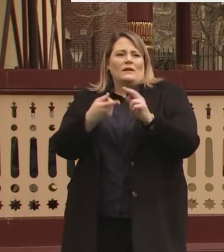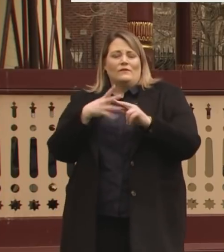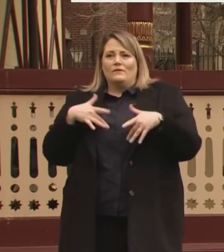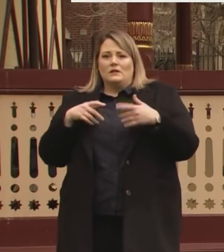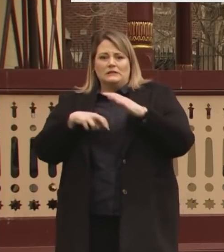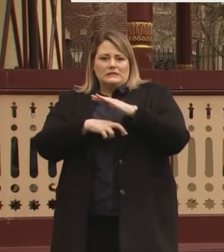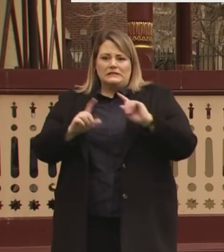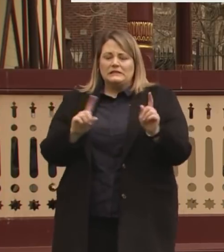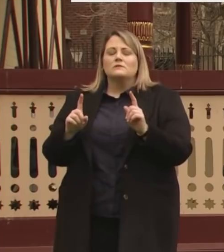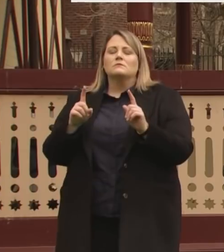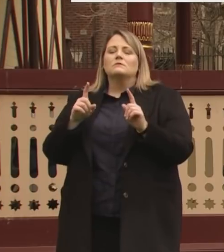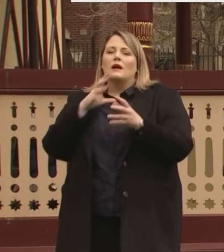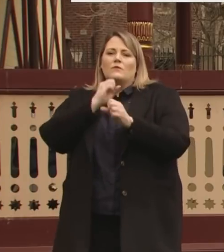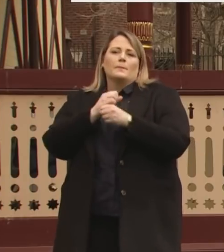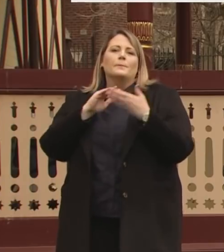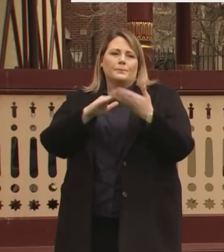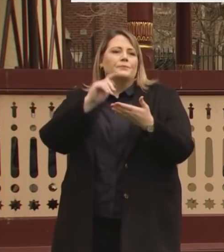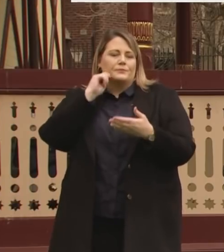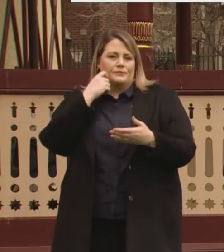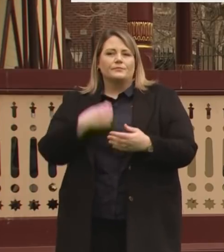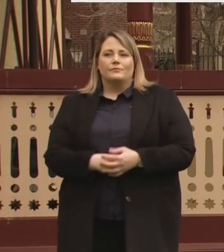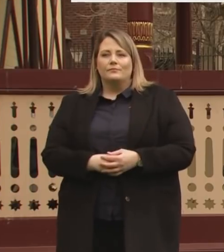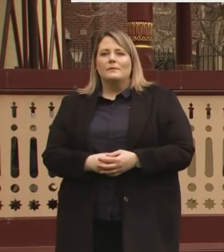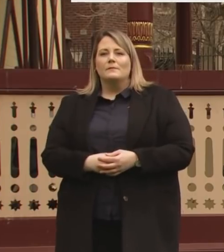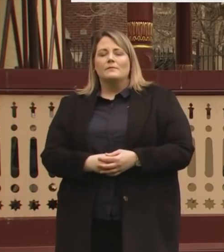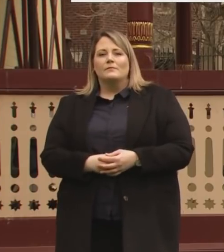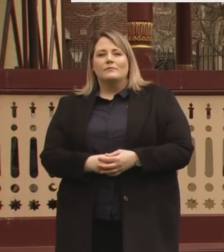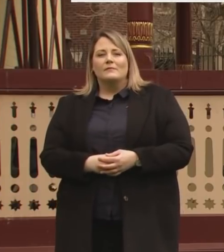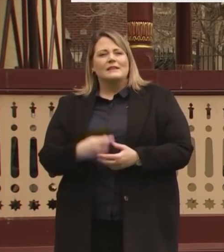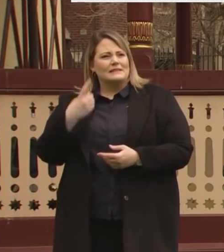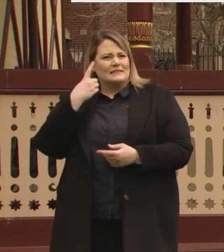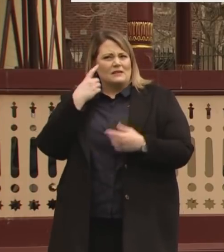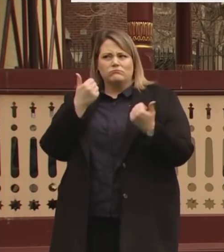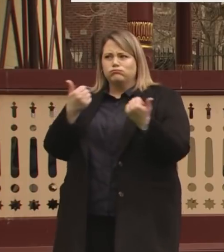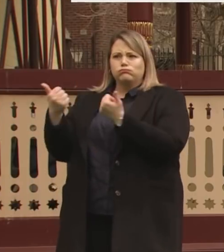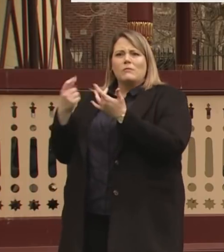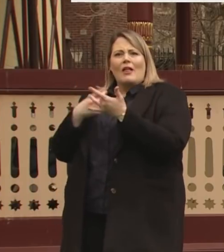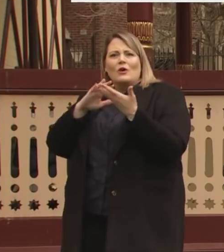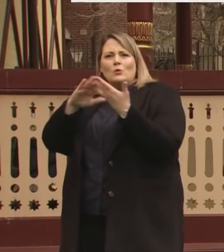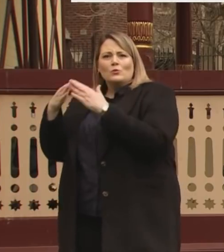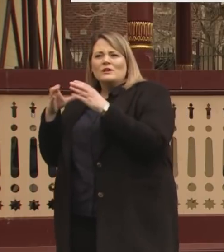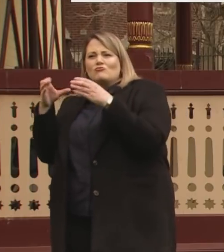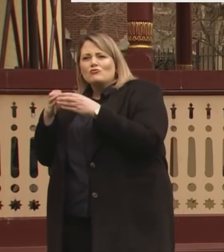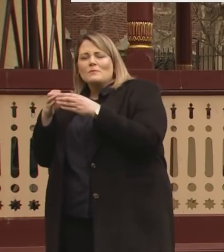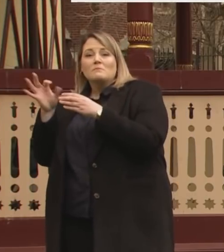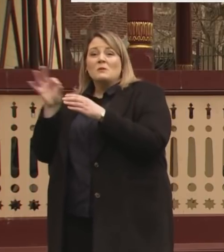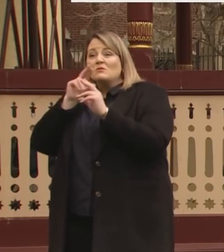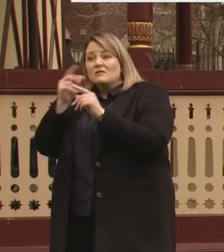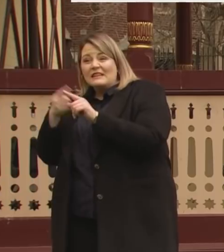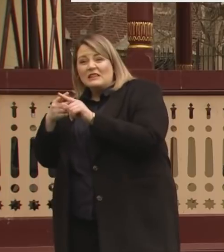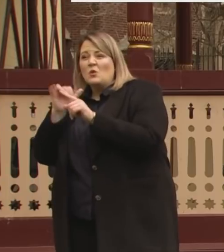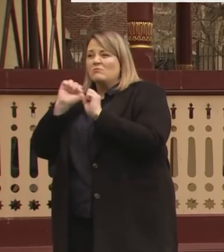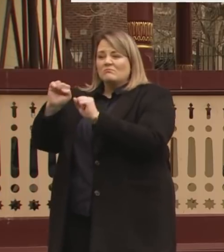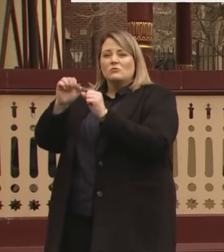networks, people sharing videos and advice via their WhatsApp connections and on Facebook groups. Please continue to do that.